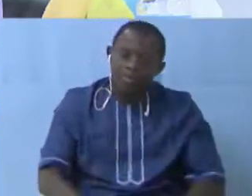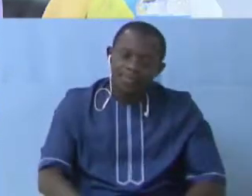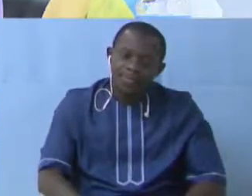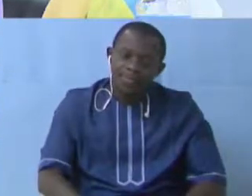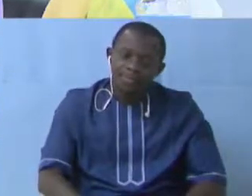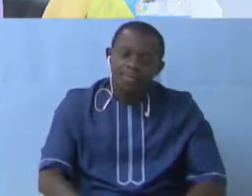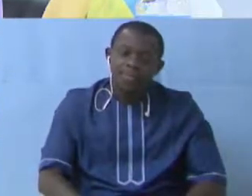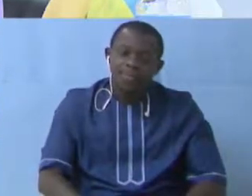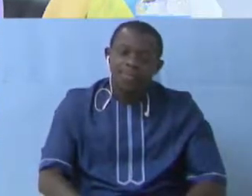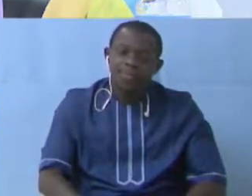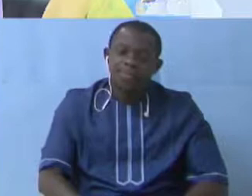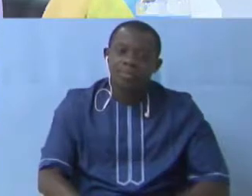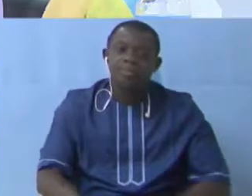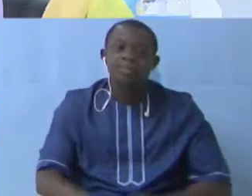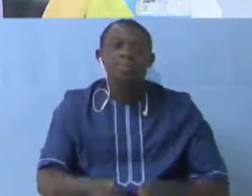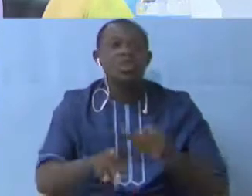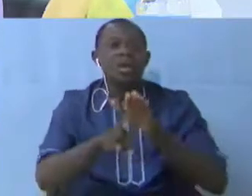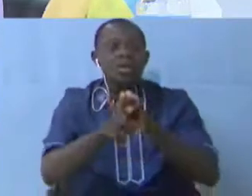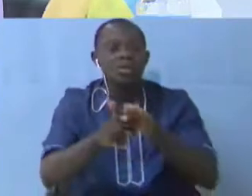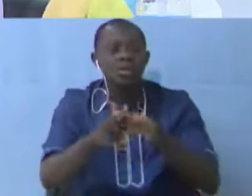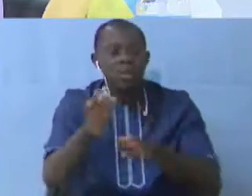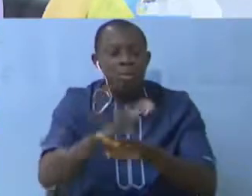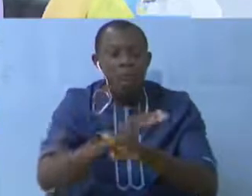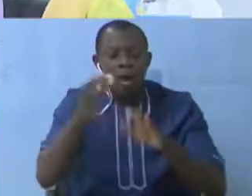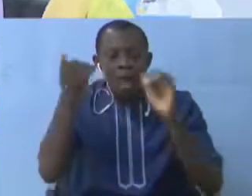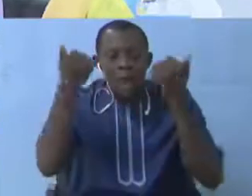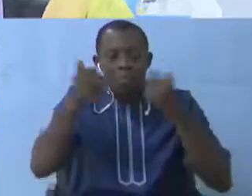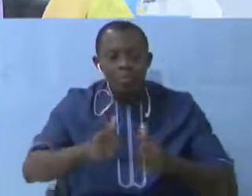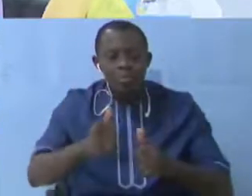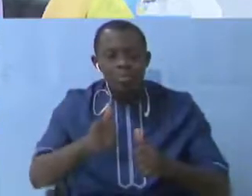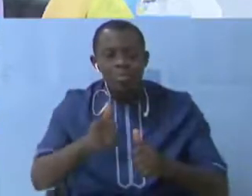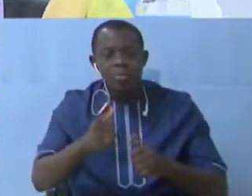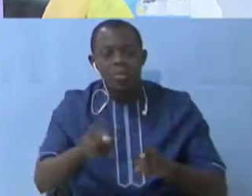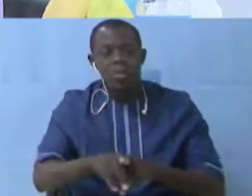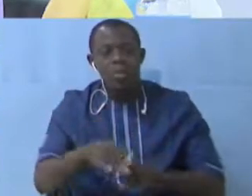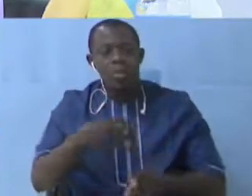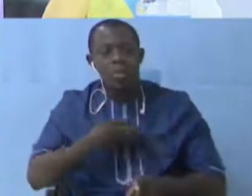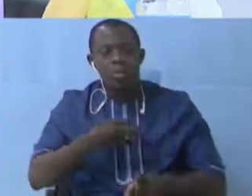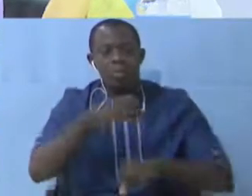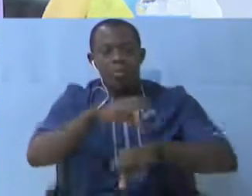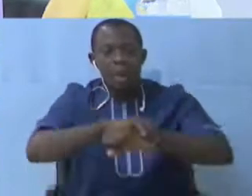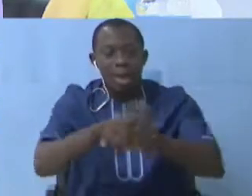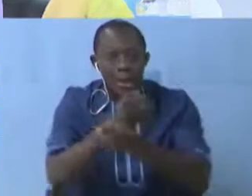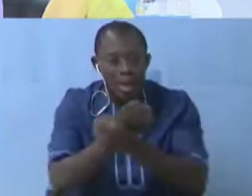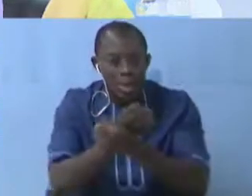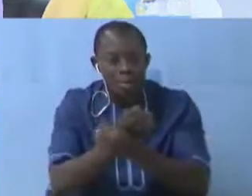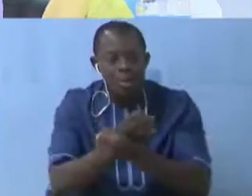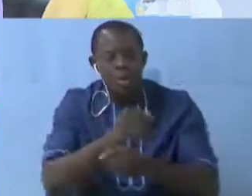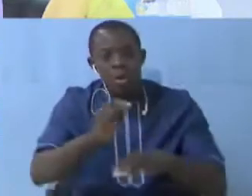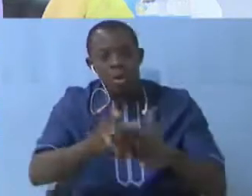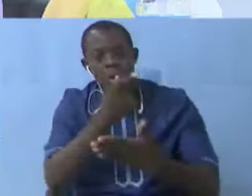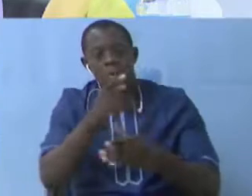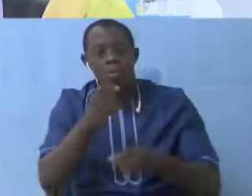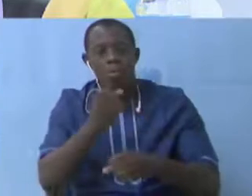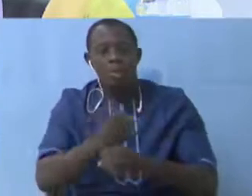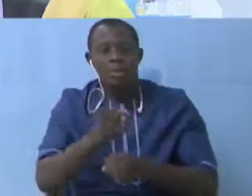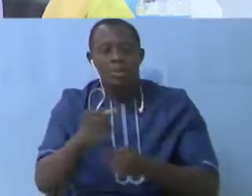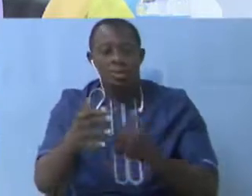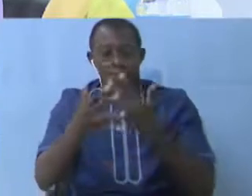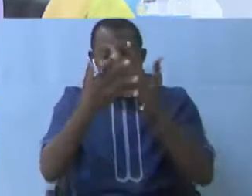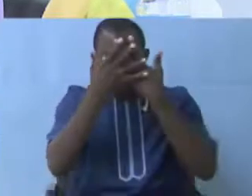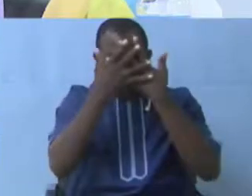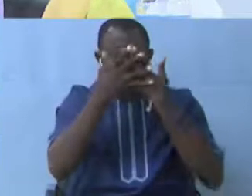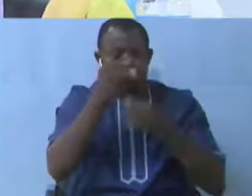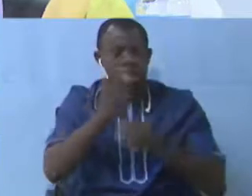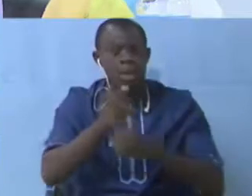example, when a major incident happened, such as the arrest or imprisonment of journalists